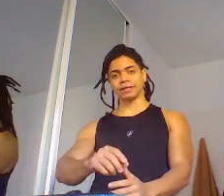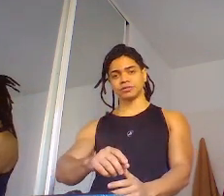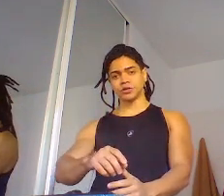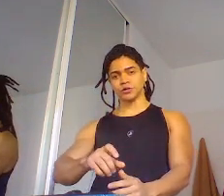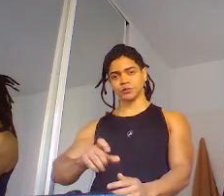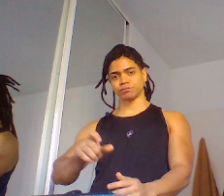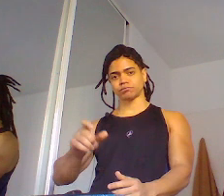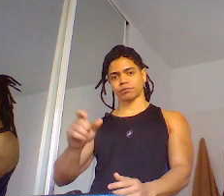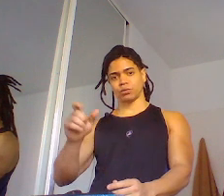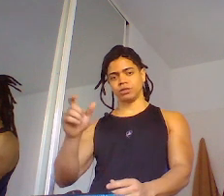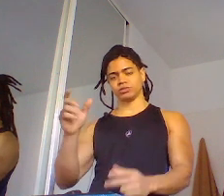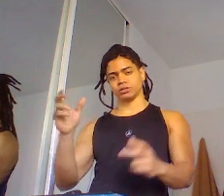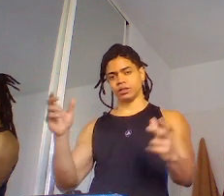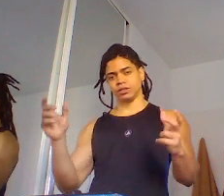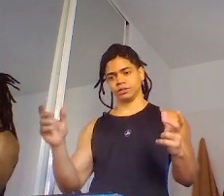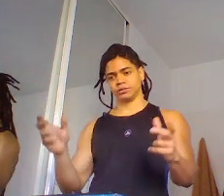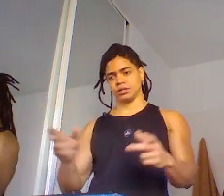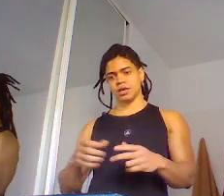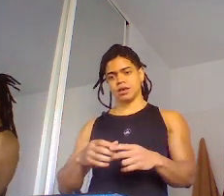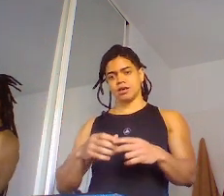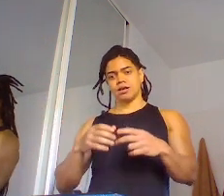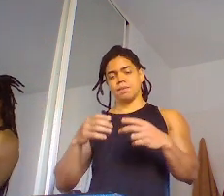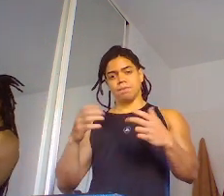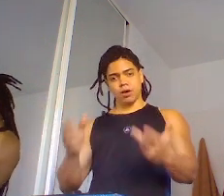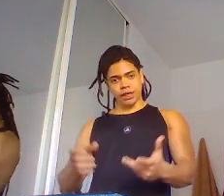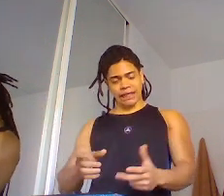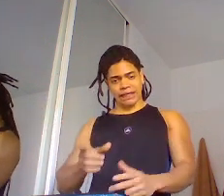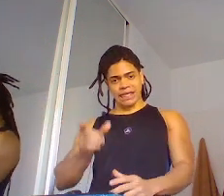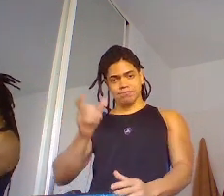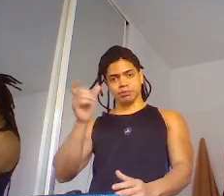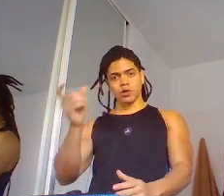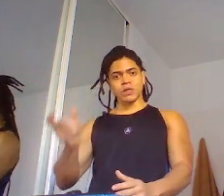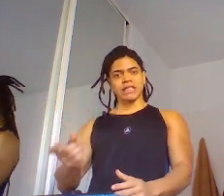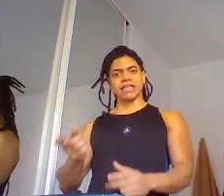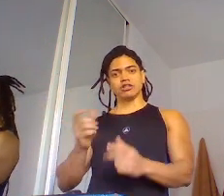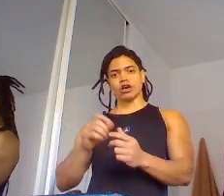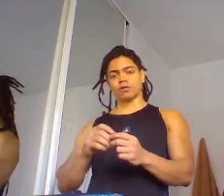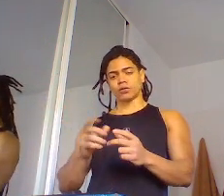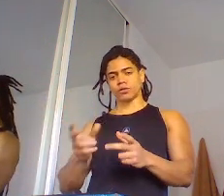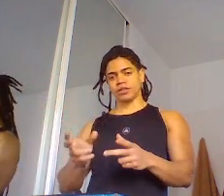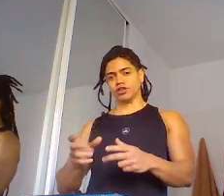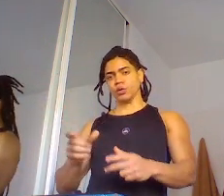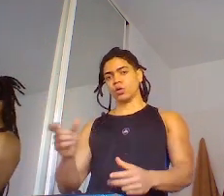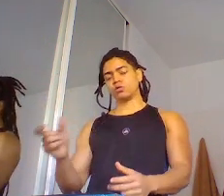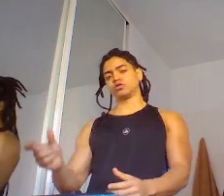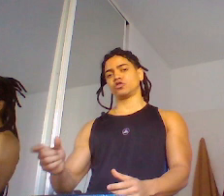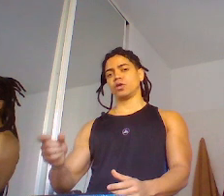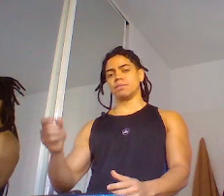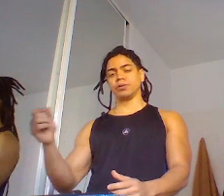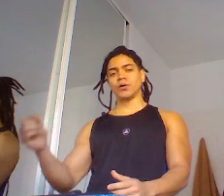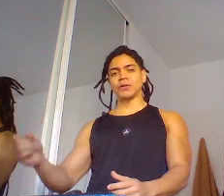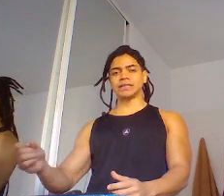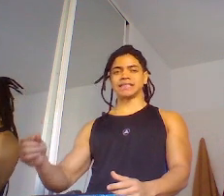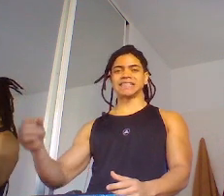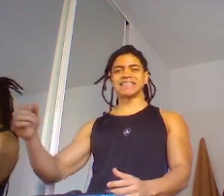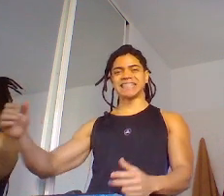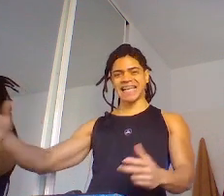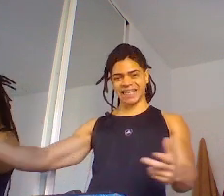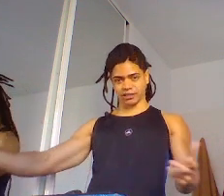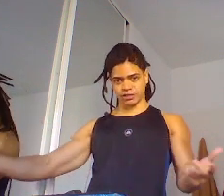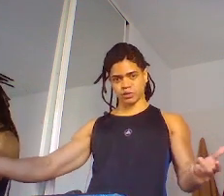withholding taxes, which is money that the employee deducts from the gross